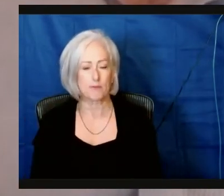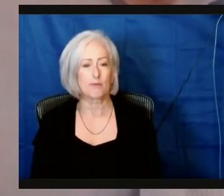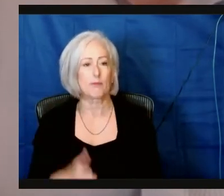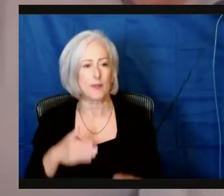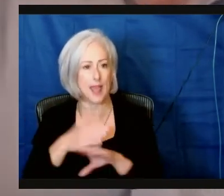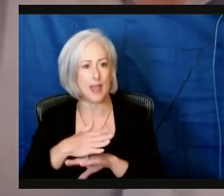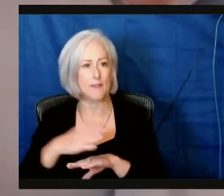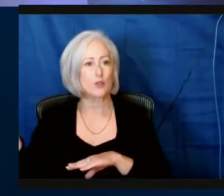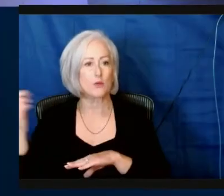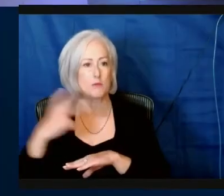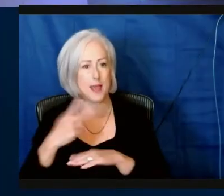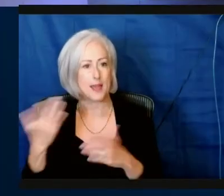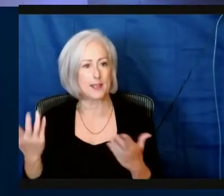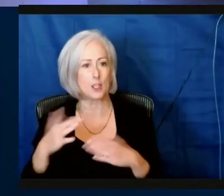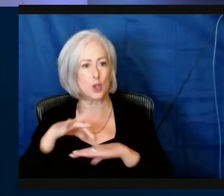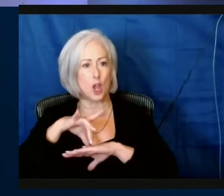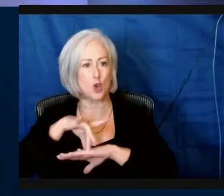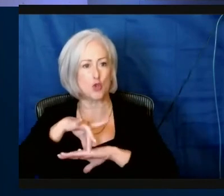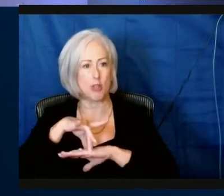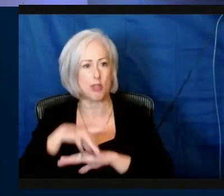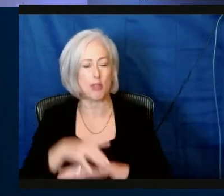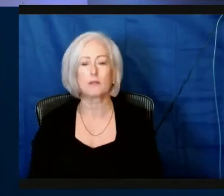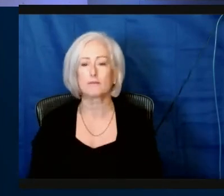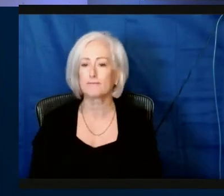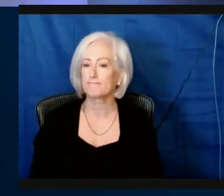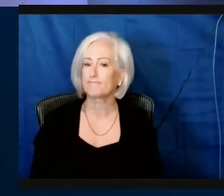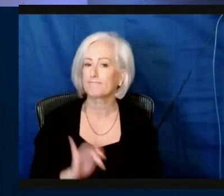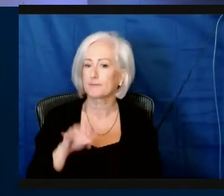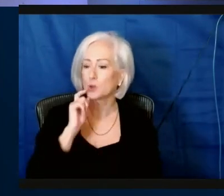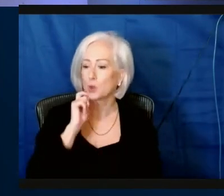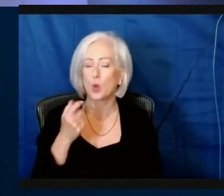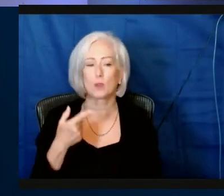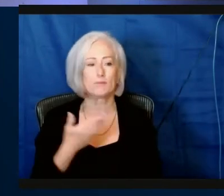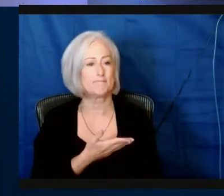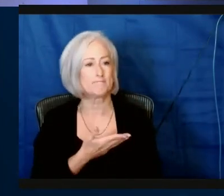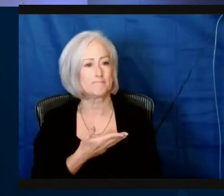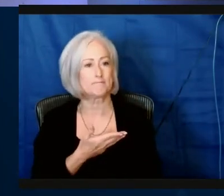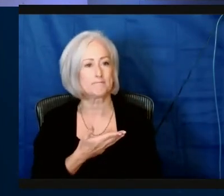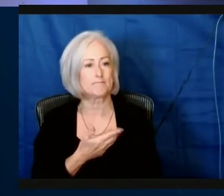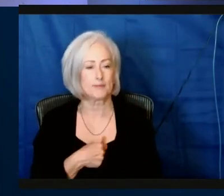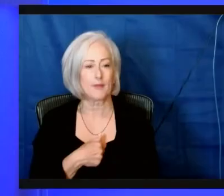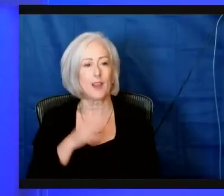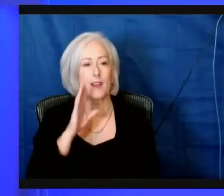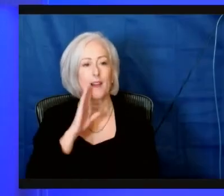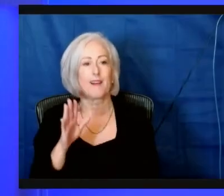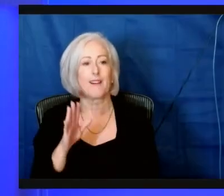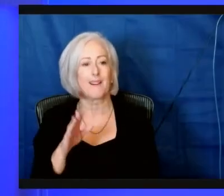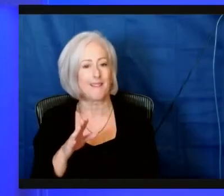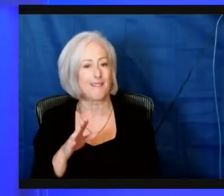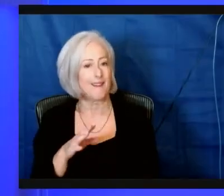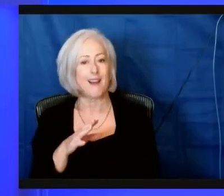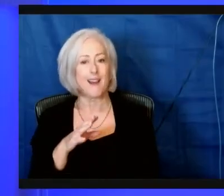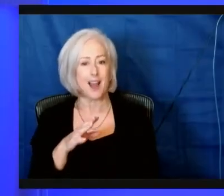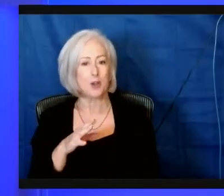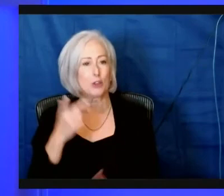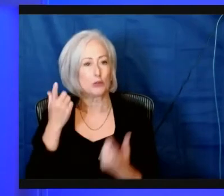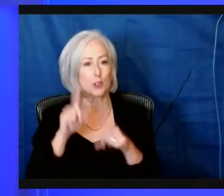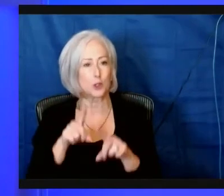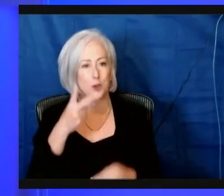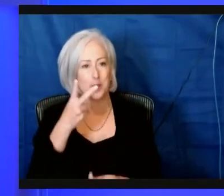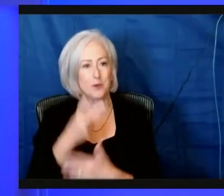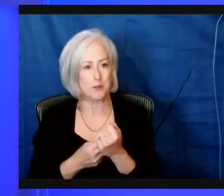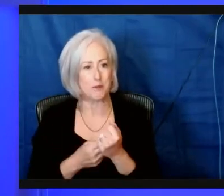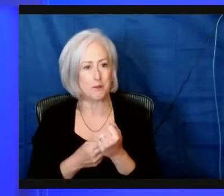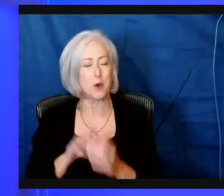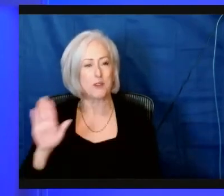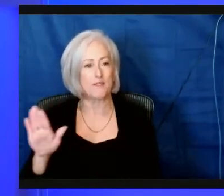Earth? Yeah, that's really cool. Dr. Christensen. So I'm going to echo both Dr. Duckett and McDonald in the context that we